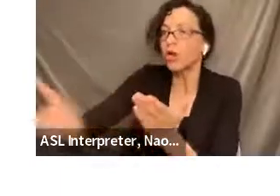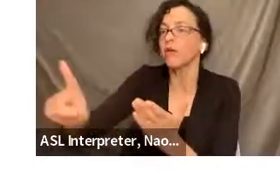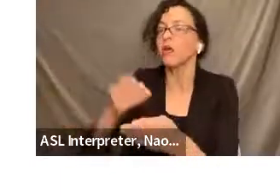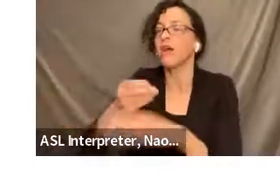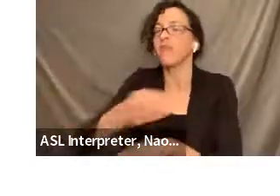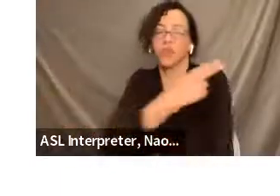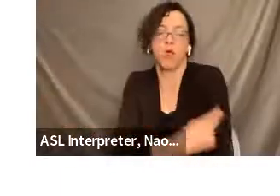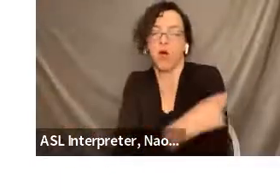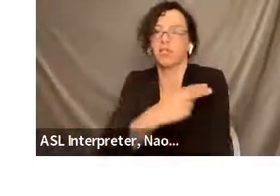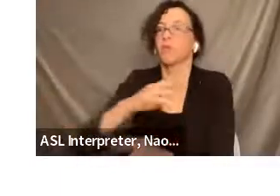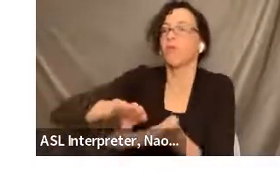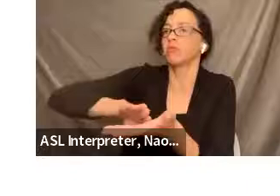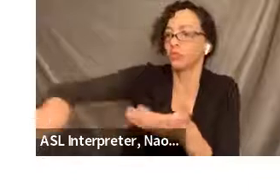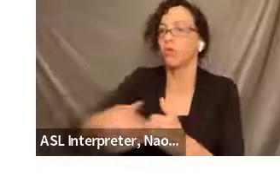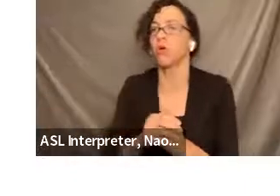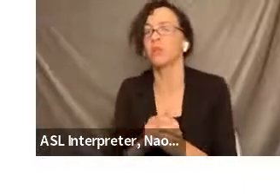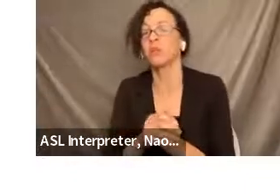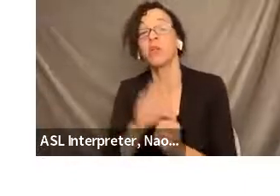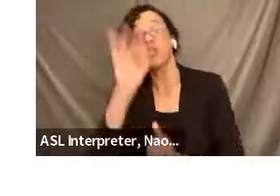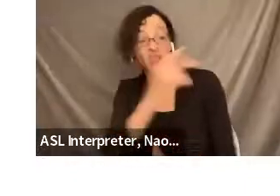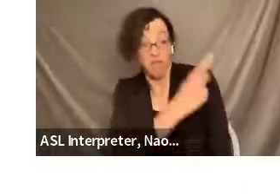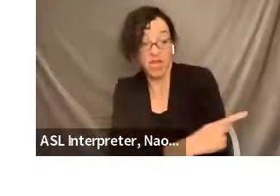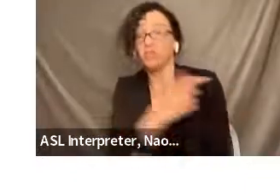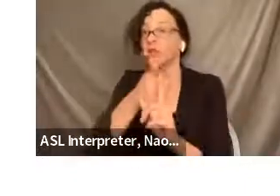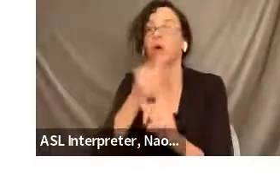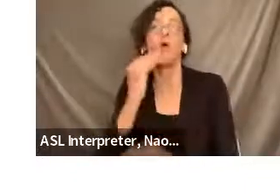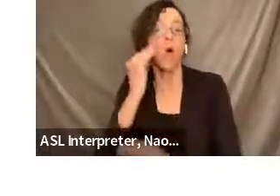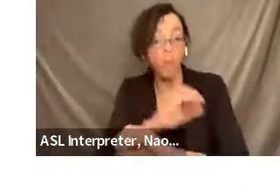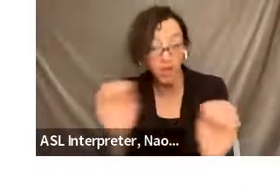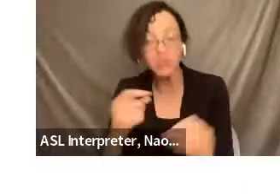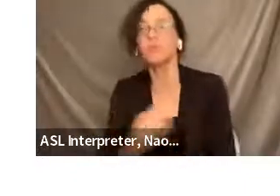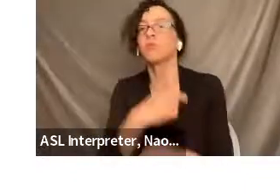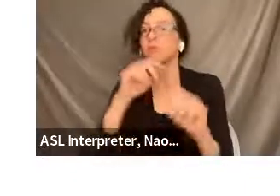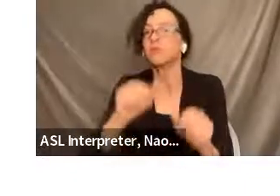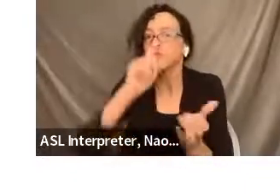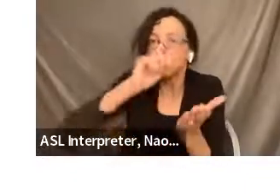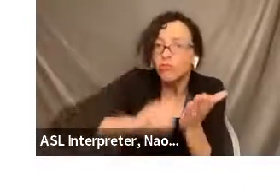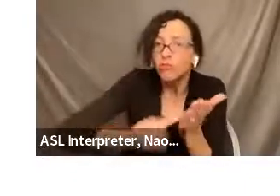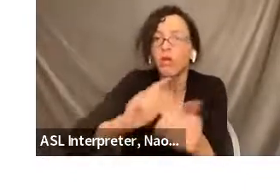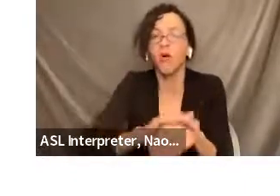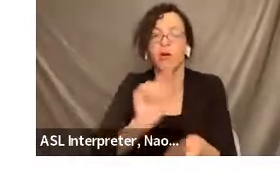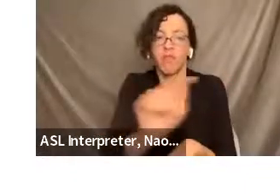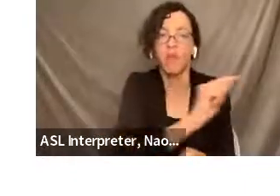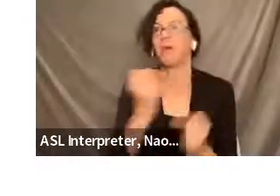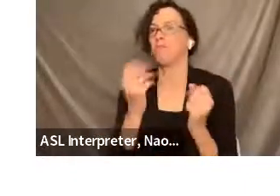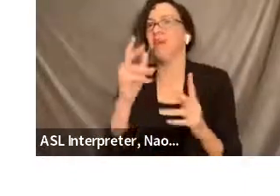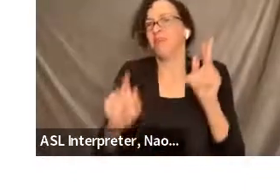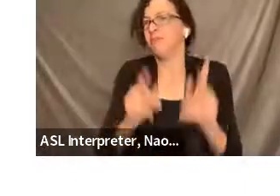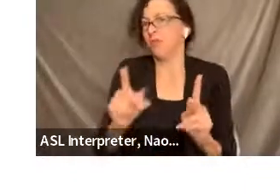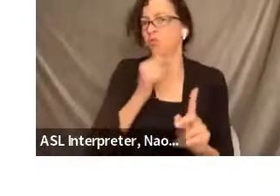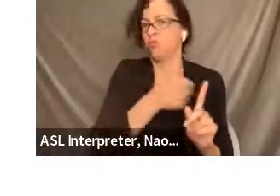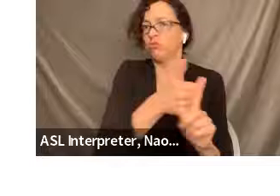and things like that, where we can check on their health. Because a lot of these people experiencing homelessness have chronic diseases